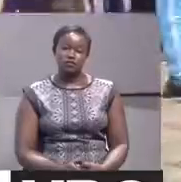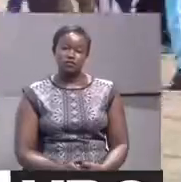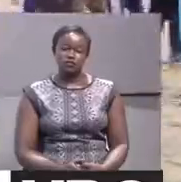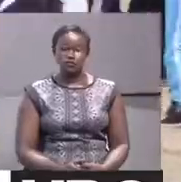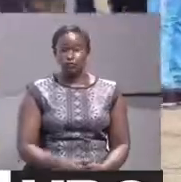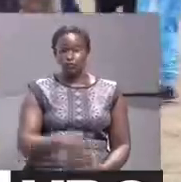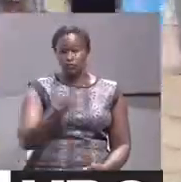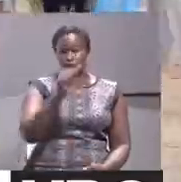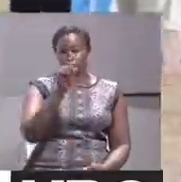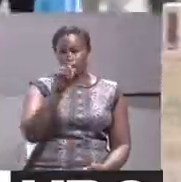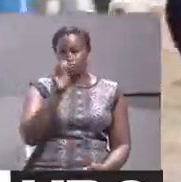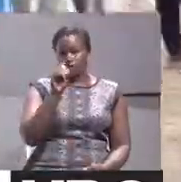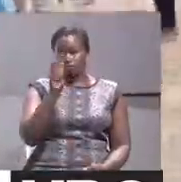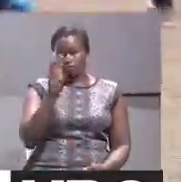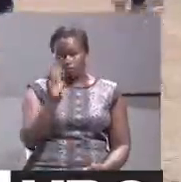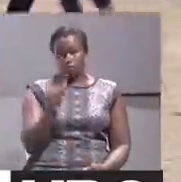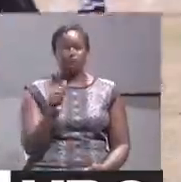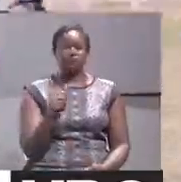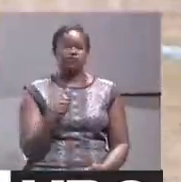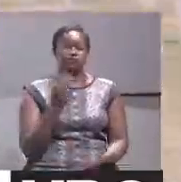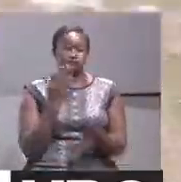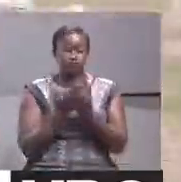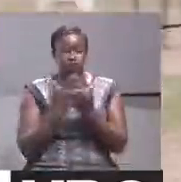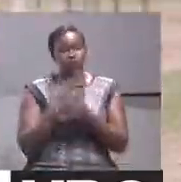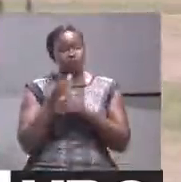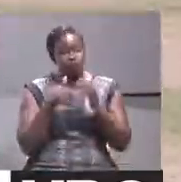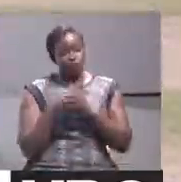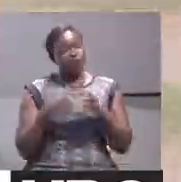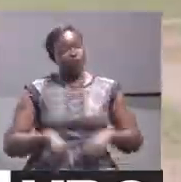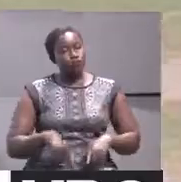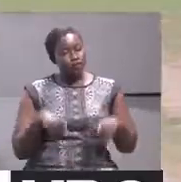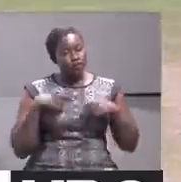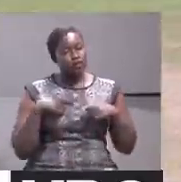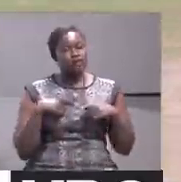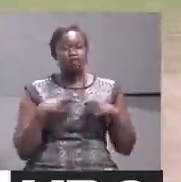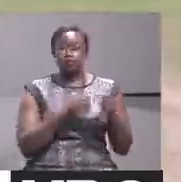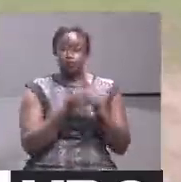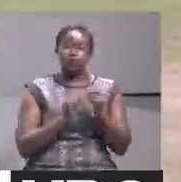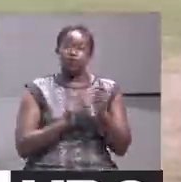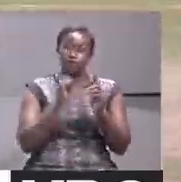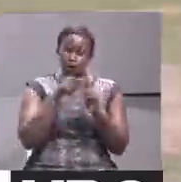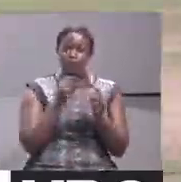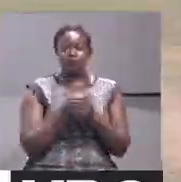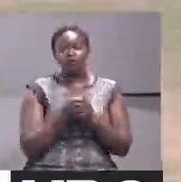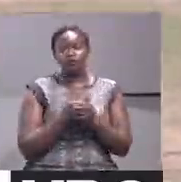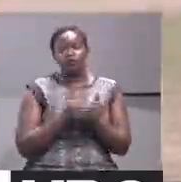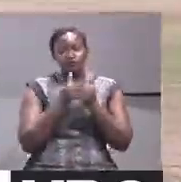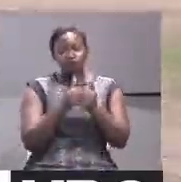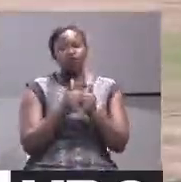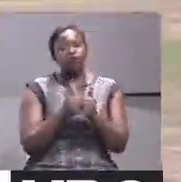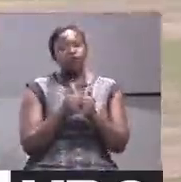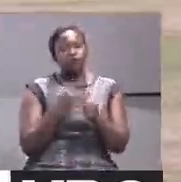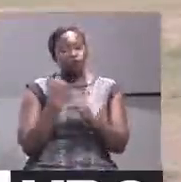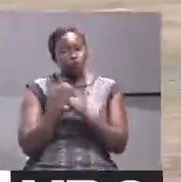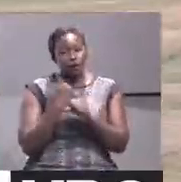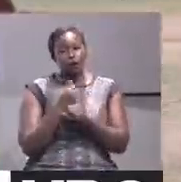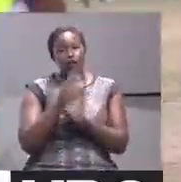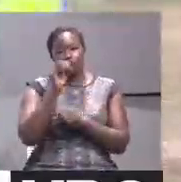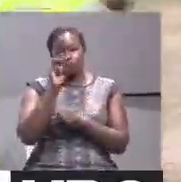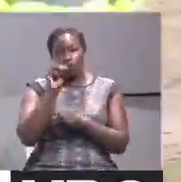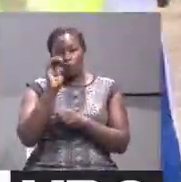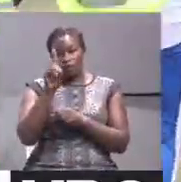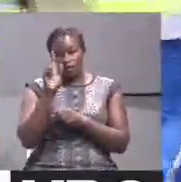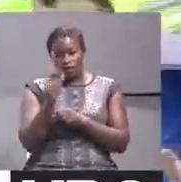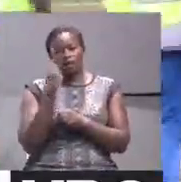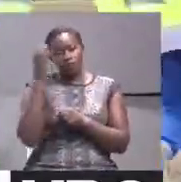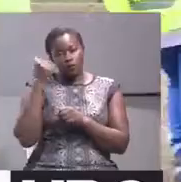Adoa urged athletes to aspire to lead purposeful lives, drawing inspiration from the impactful legacy of Omeda, who profoundly influenced